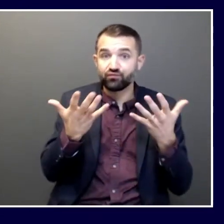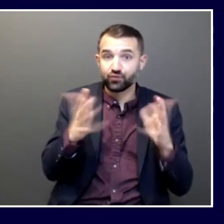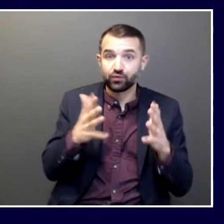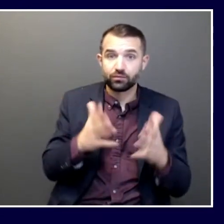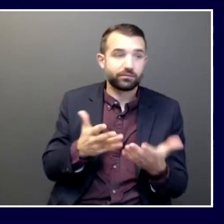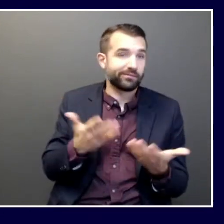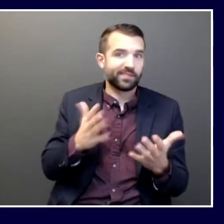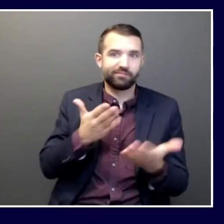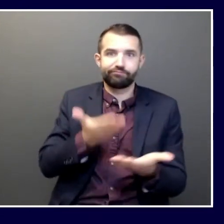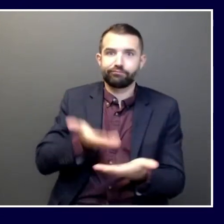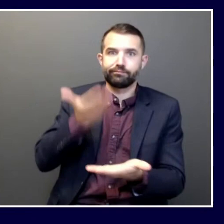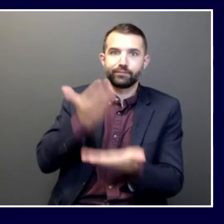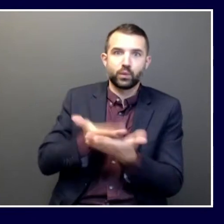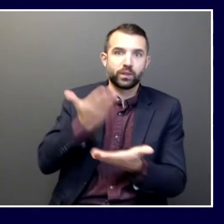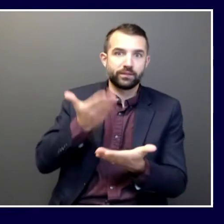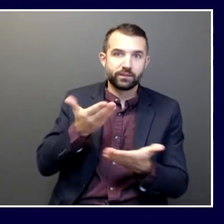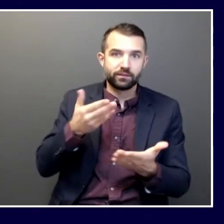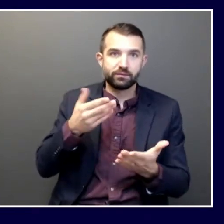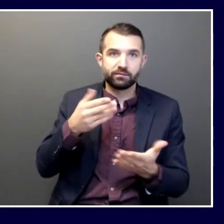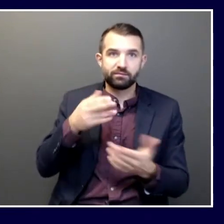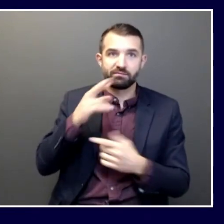at reducing the risk of COVID.